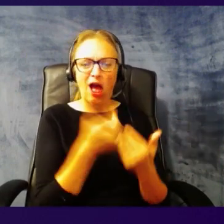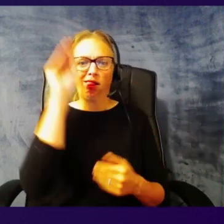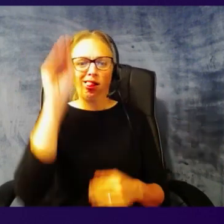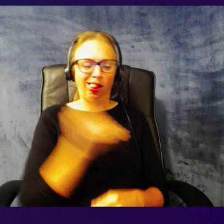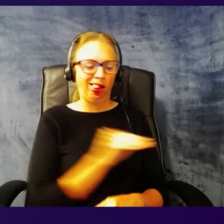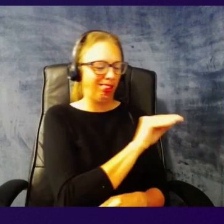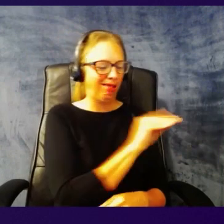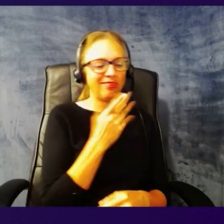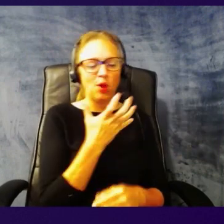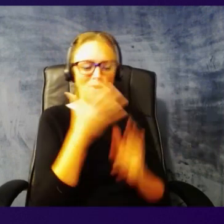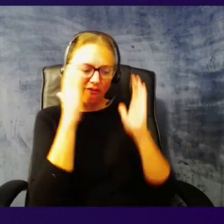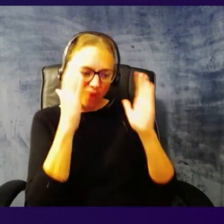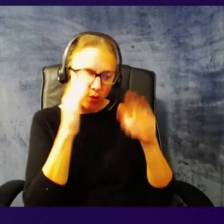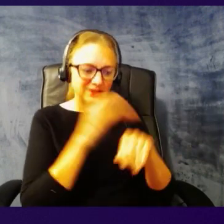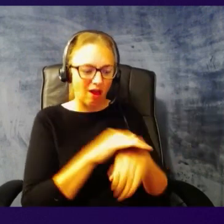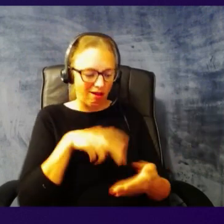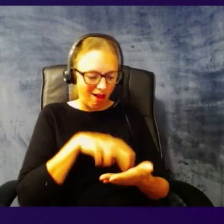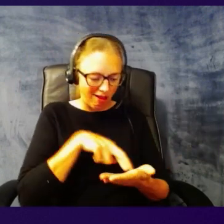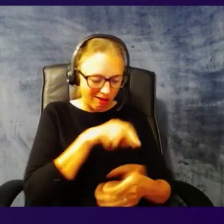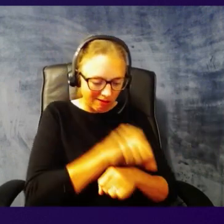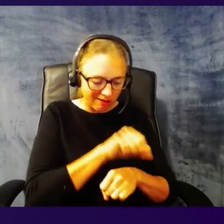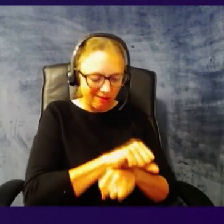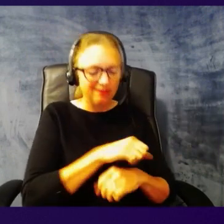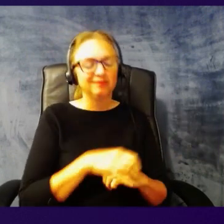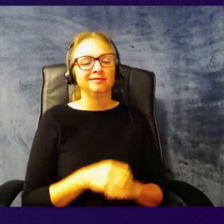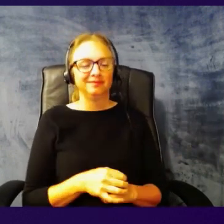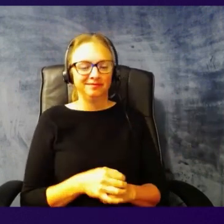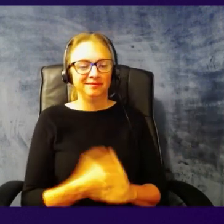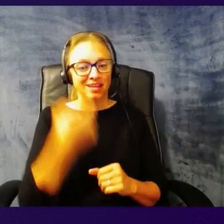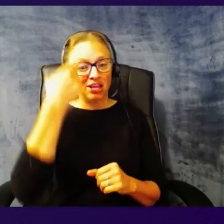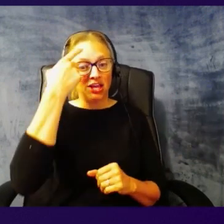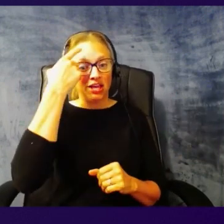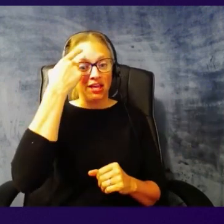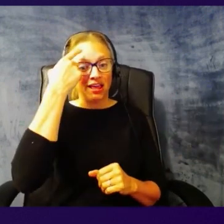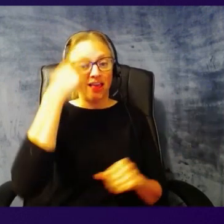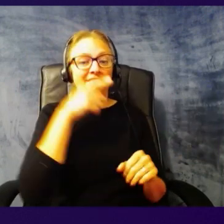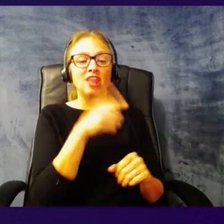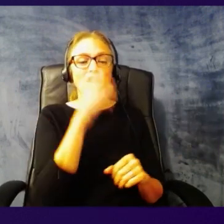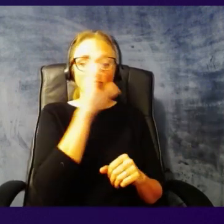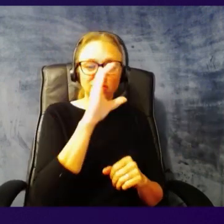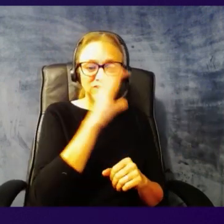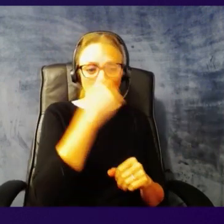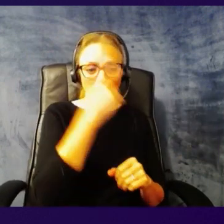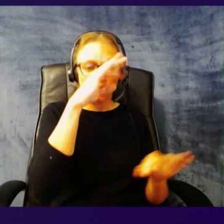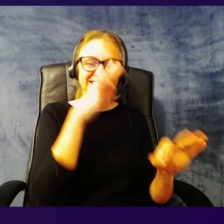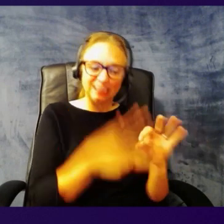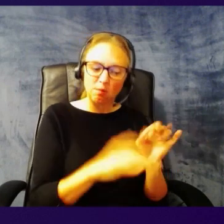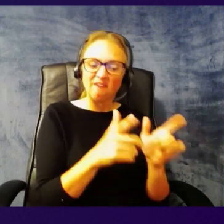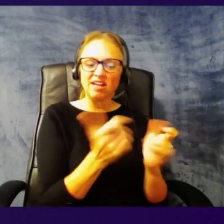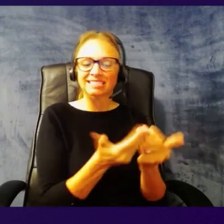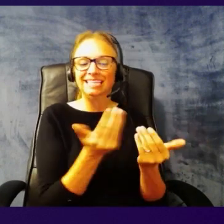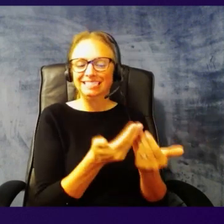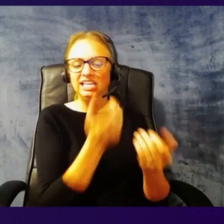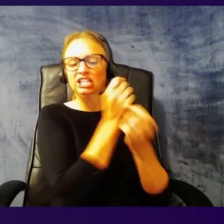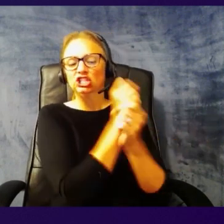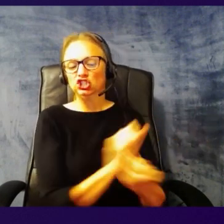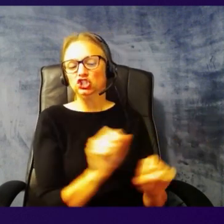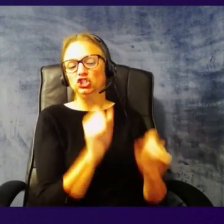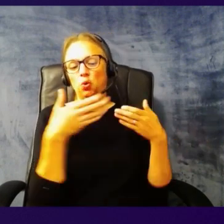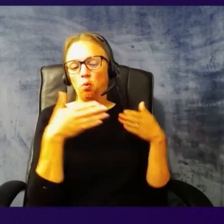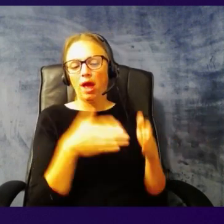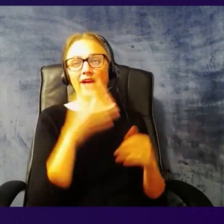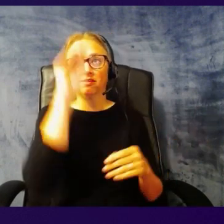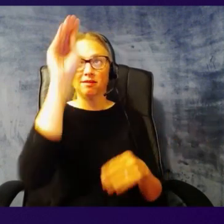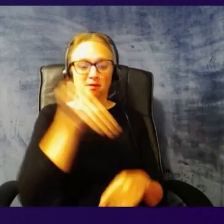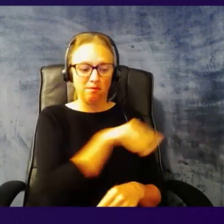want to focus on the work that they need to do. And so they're looking for simple, fast, easy, secure ways to move these data sets, which